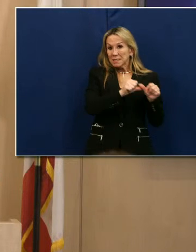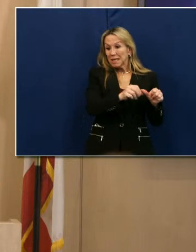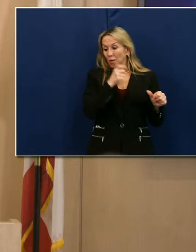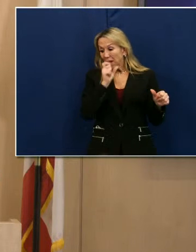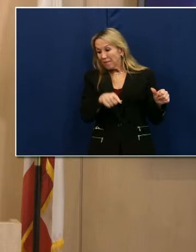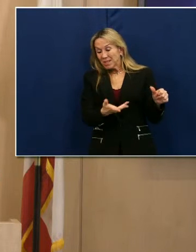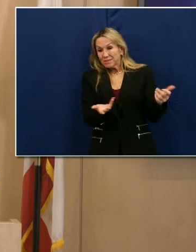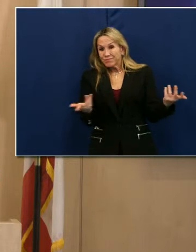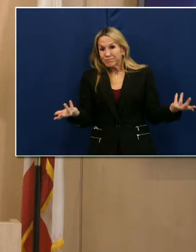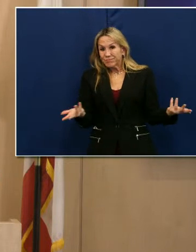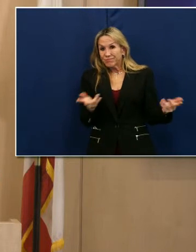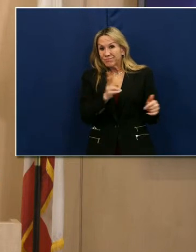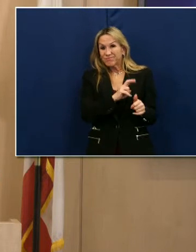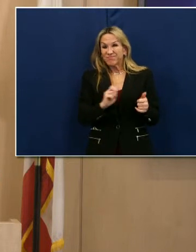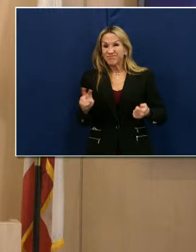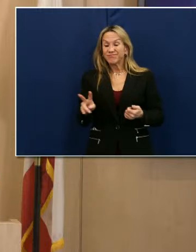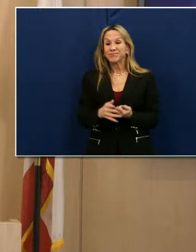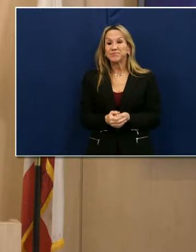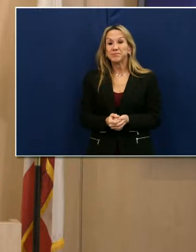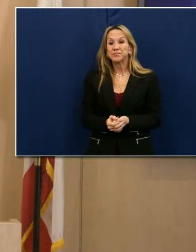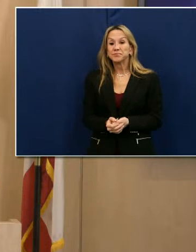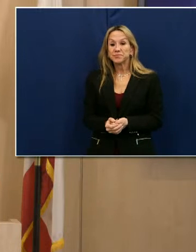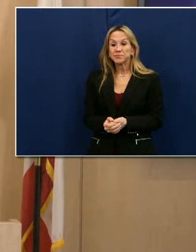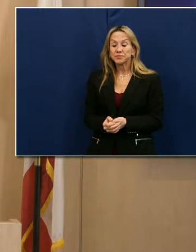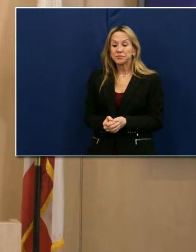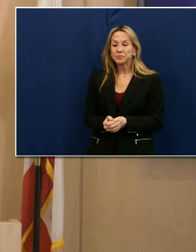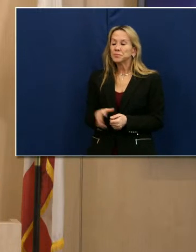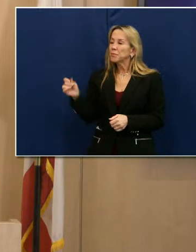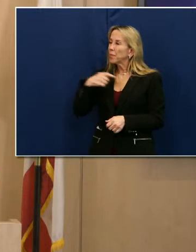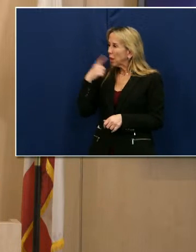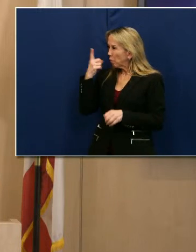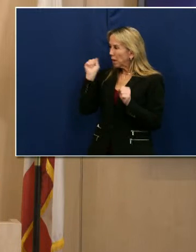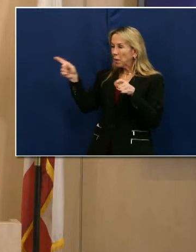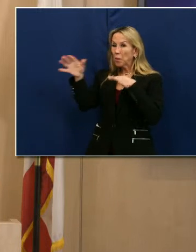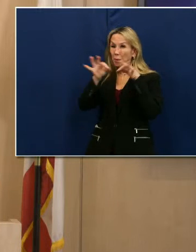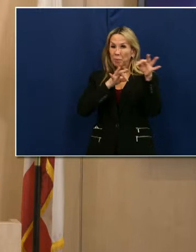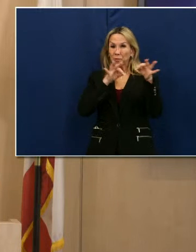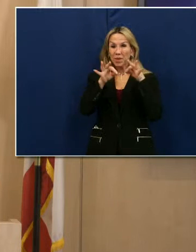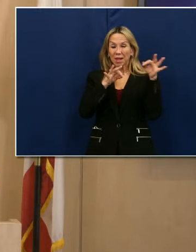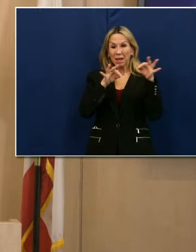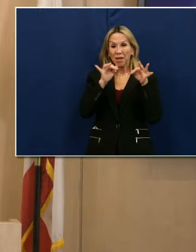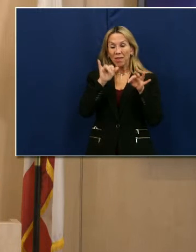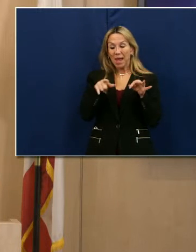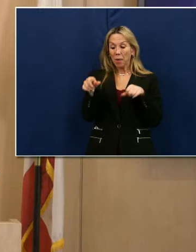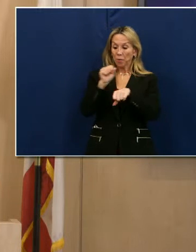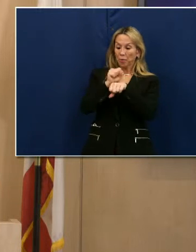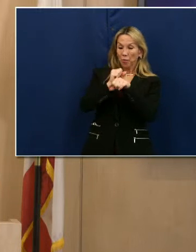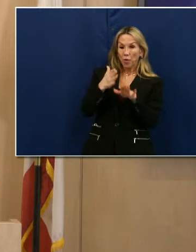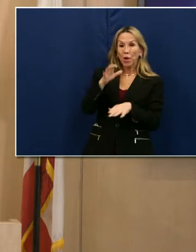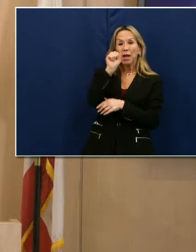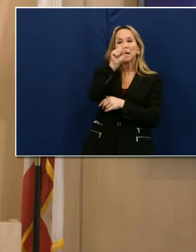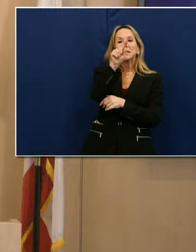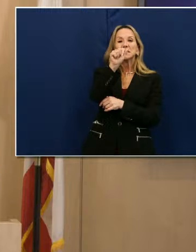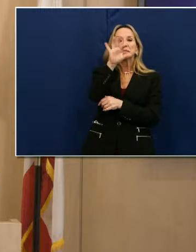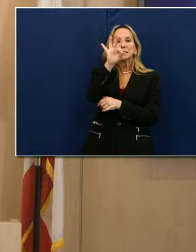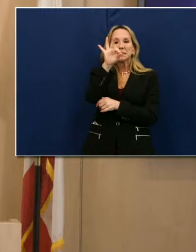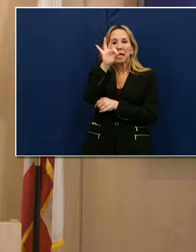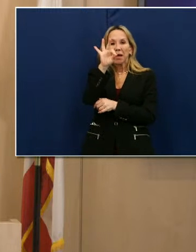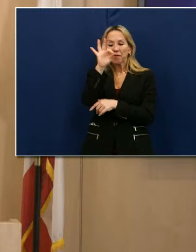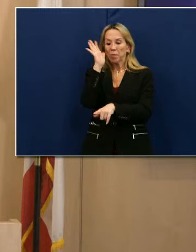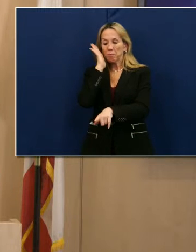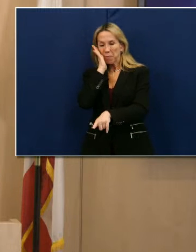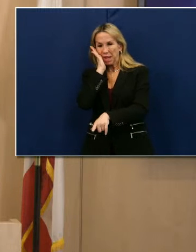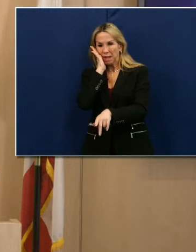And then I wonder also if we could unpack this term staffed beds. It's been getting used a lot lately, and we've